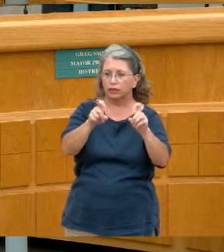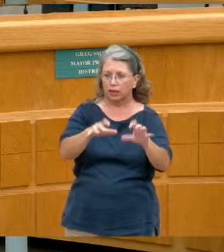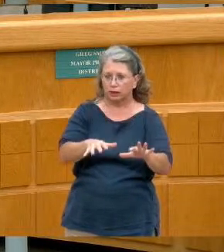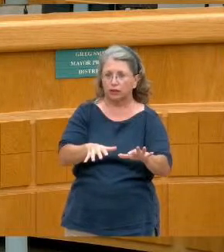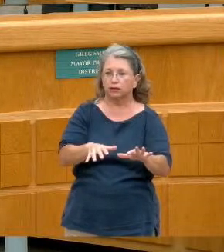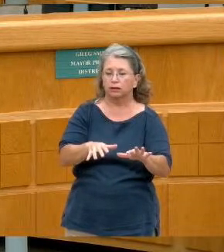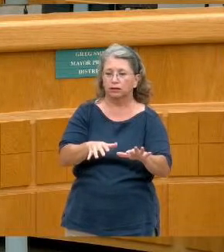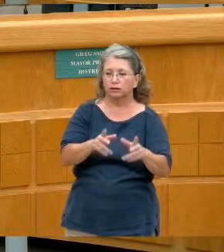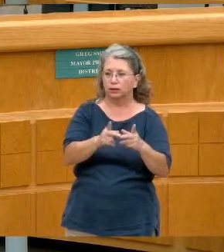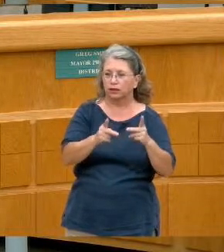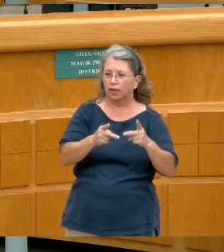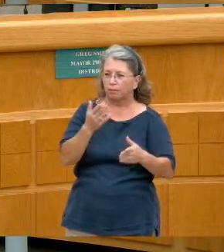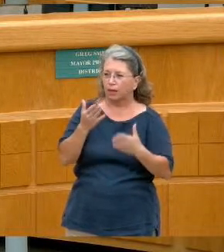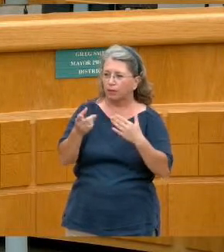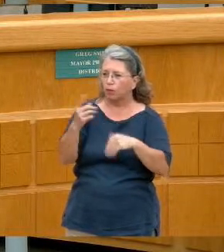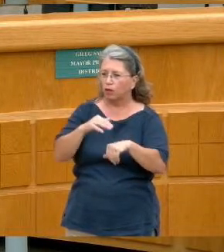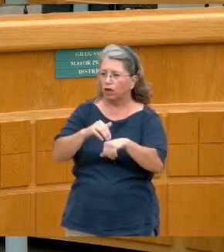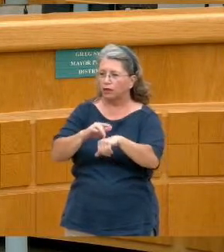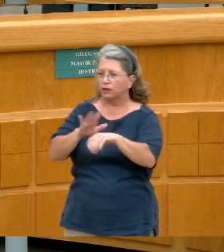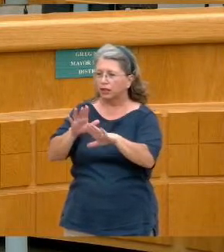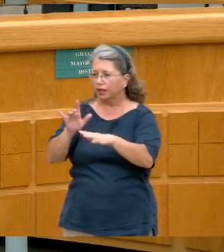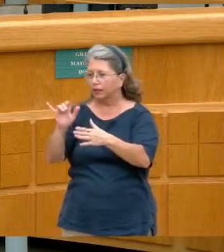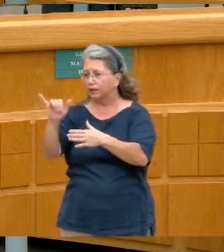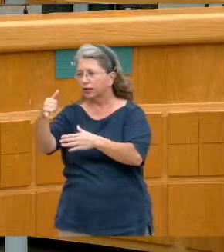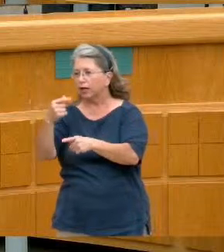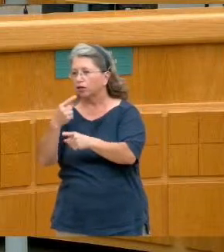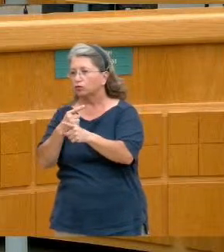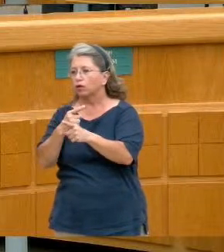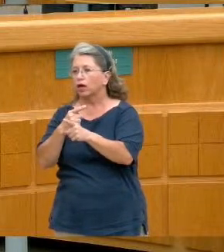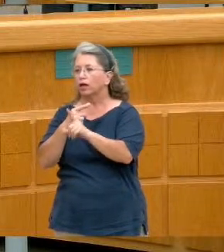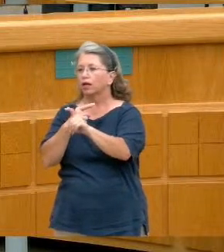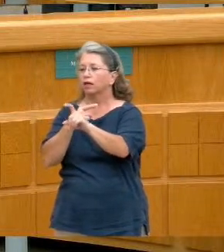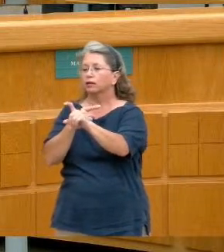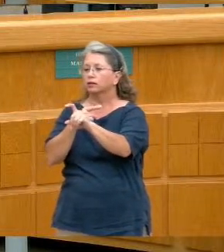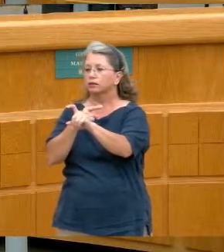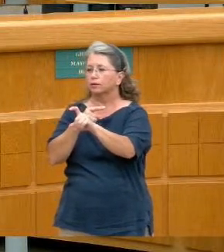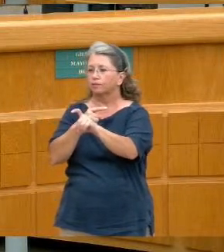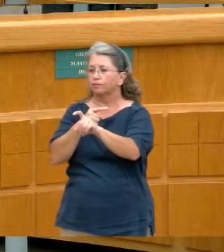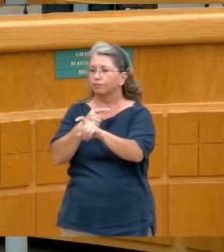maybe a testing site on Sunday. Annette, is there on Sunday?